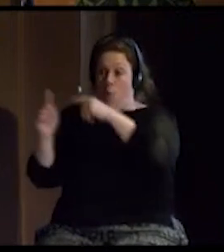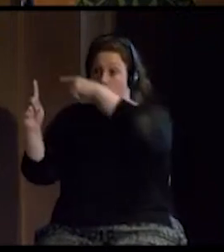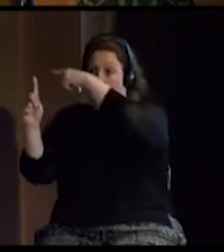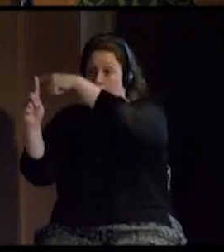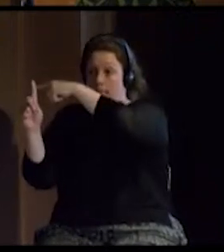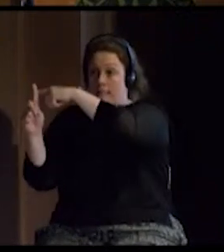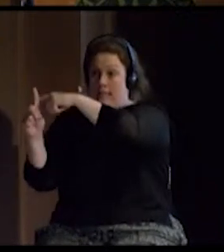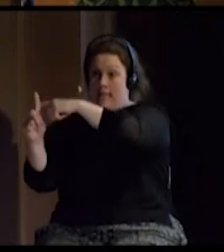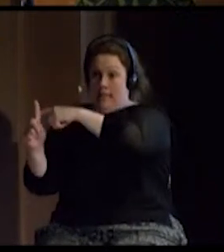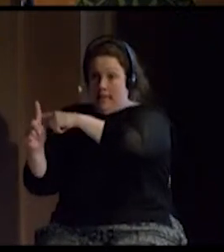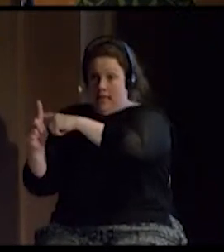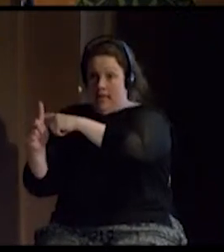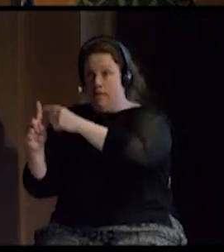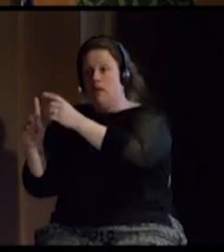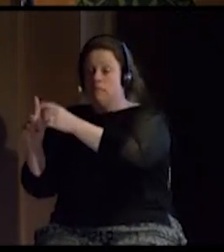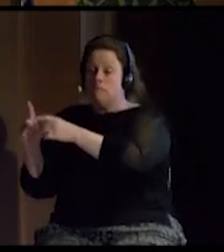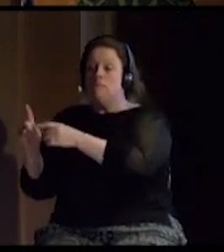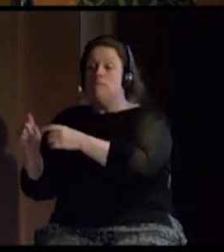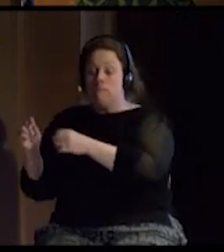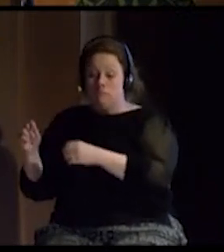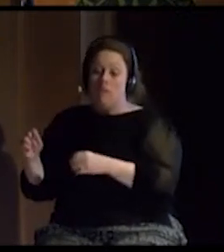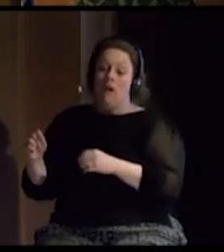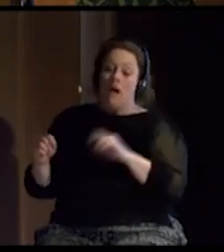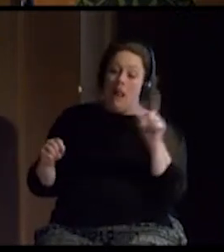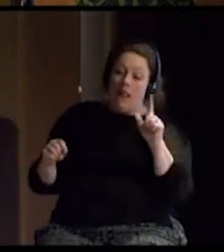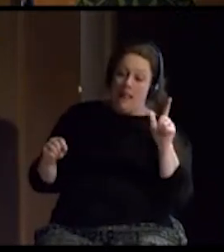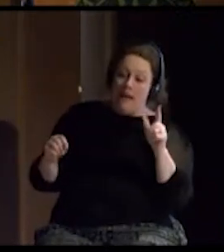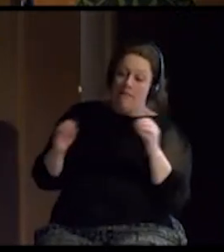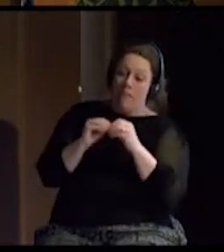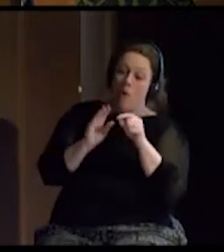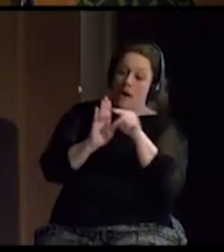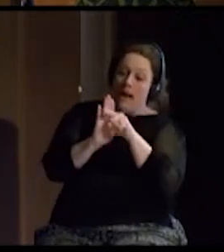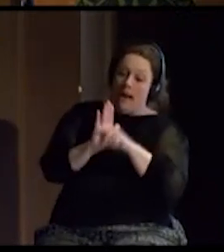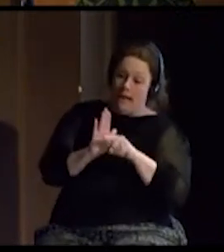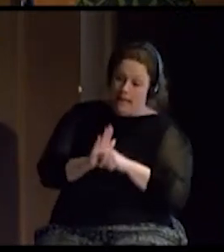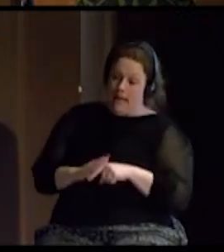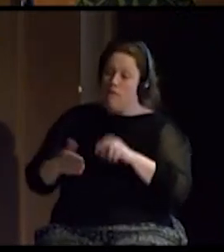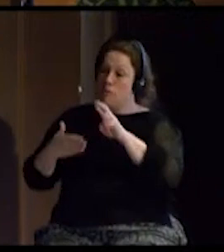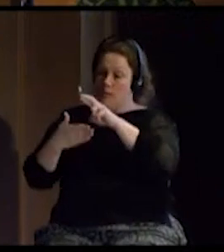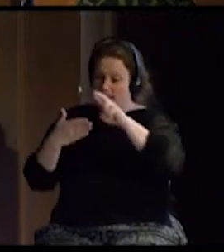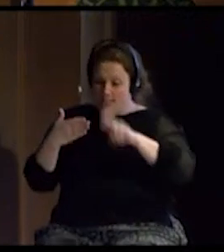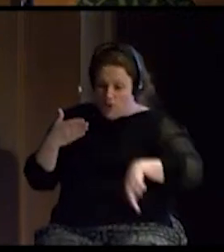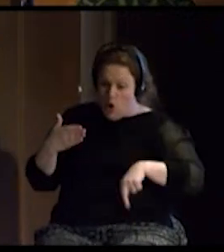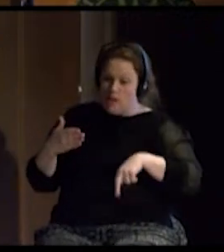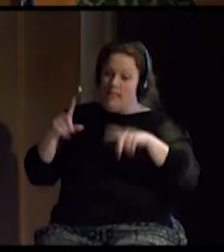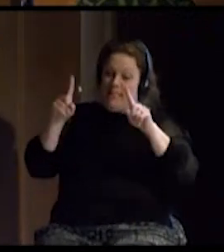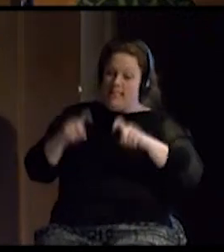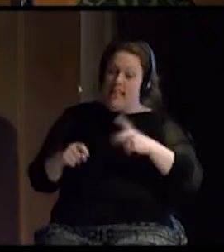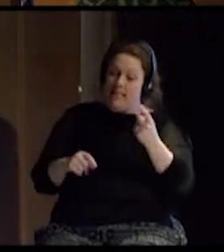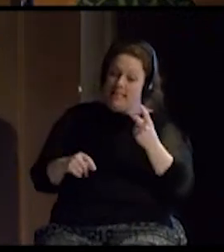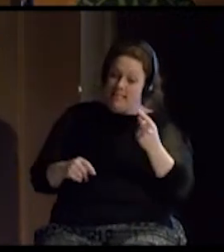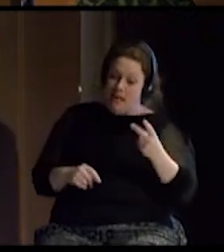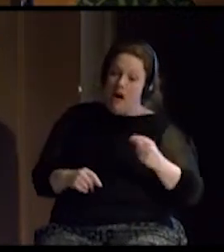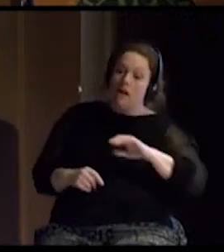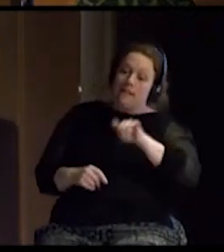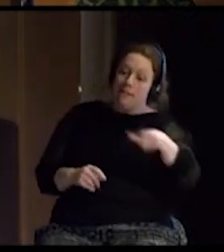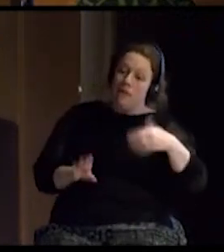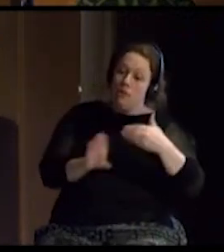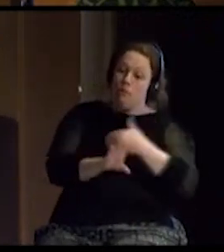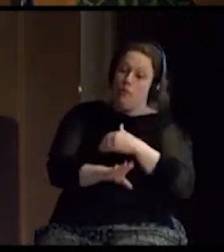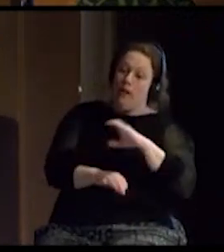is similar to mutton. The more to the left, the more negative the result, the more the test dog is similar to the pre-colonial